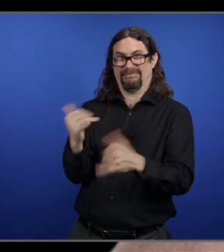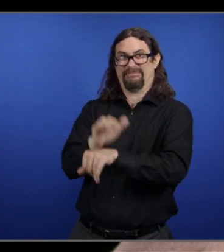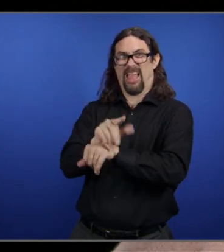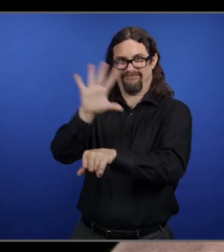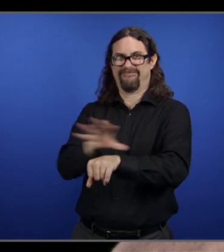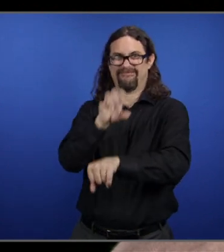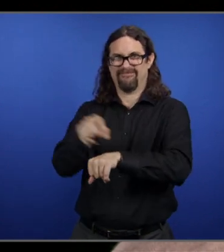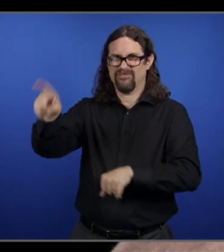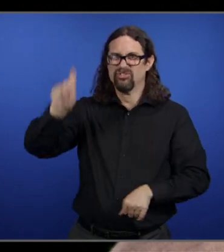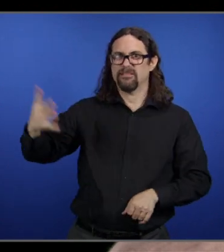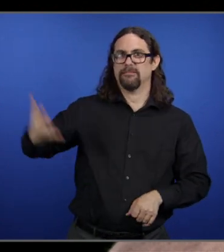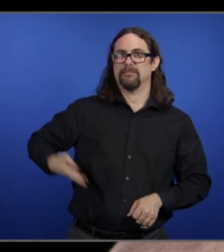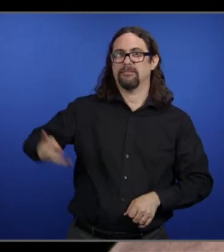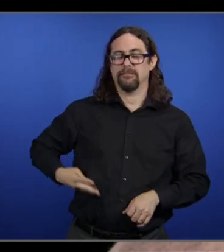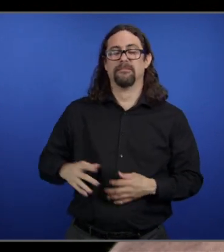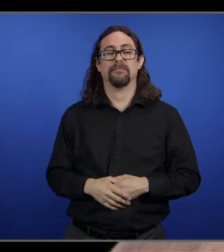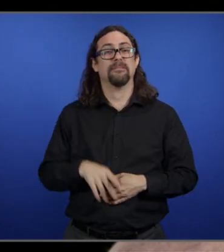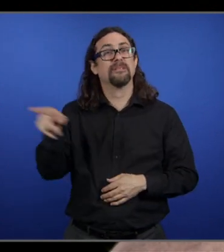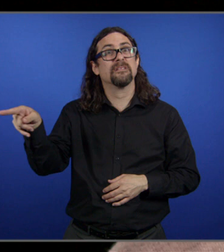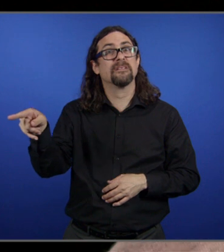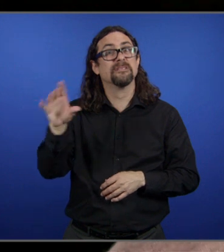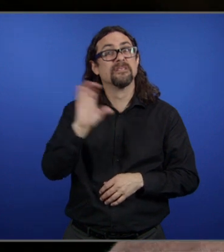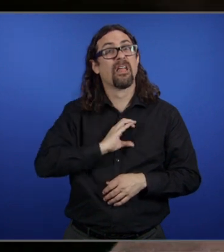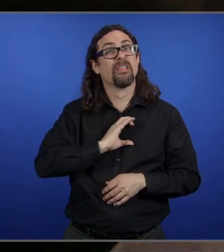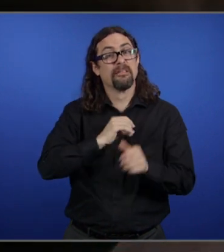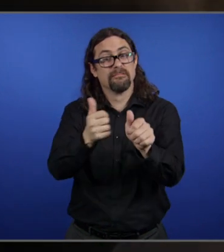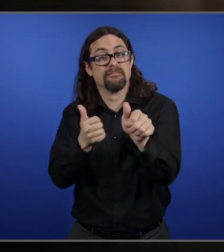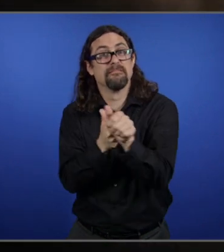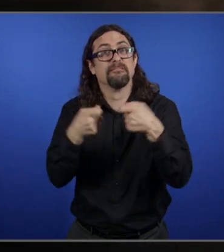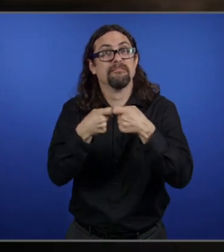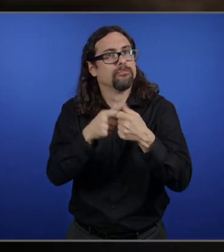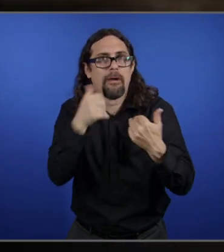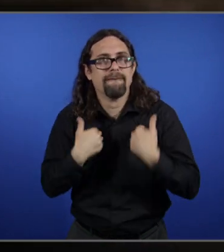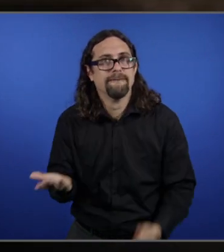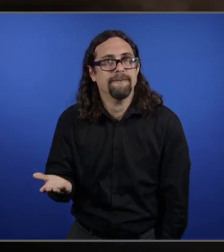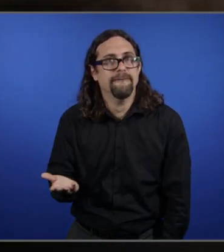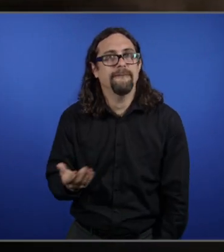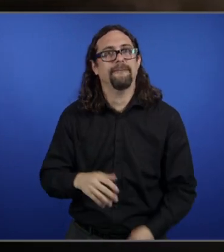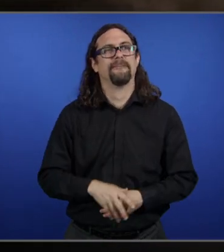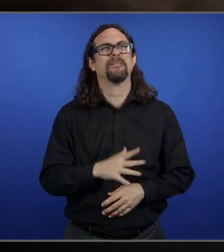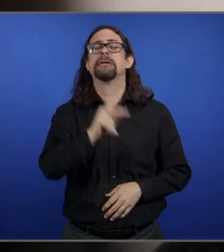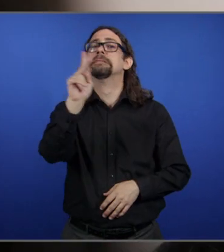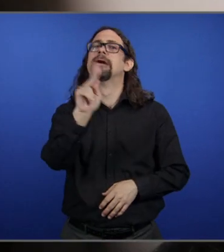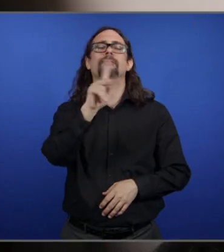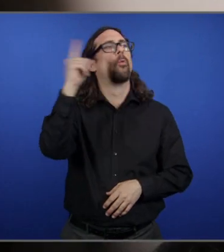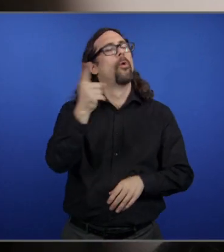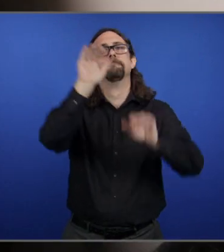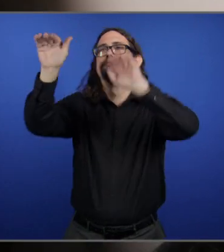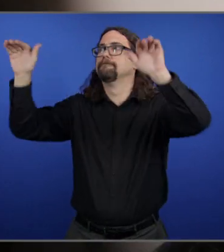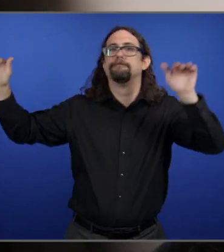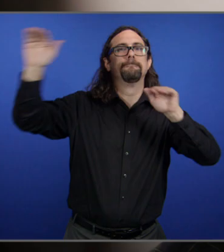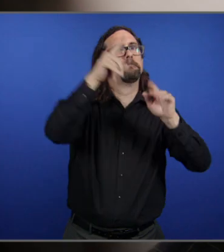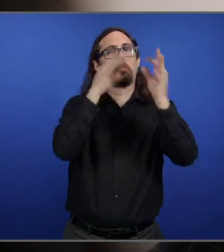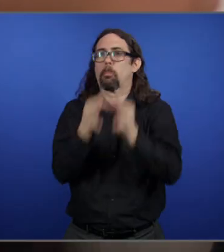night. And Colleen doesn't have backup power. Kevin's always telling us how important it is